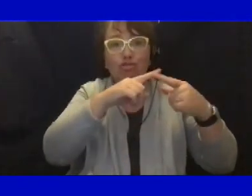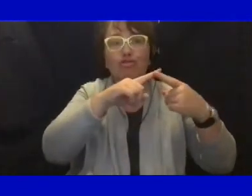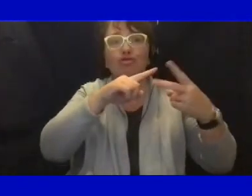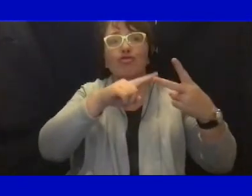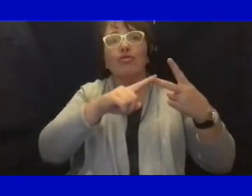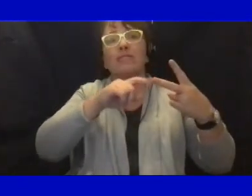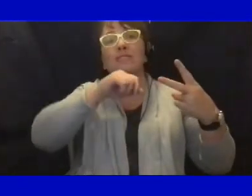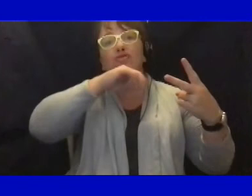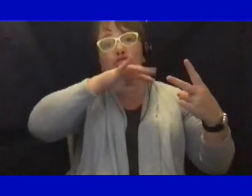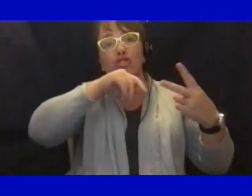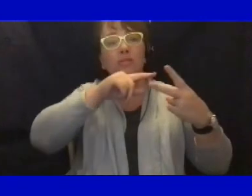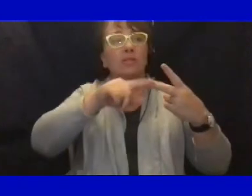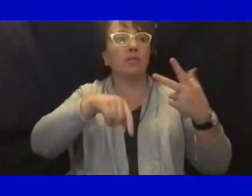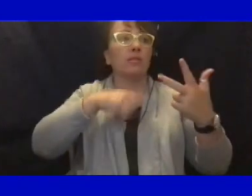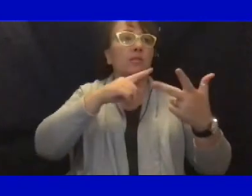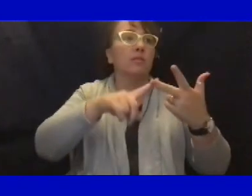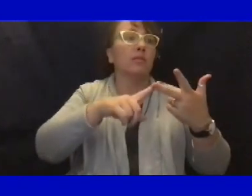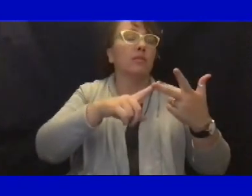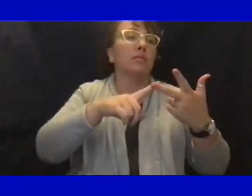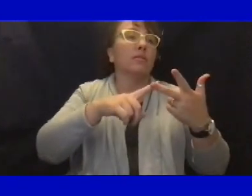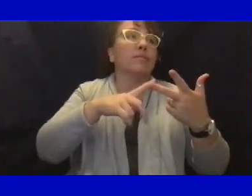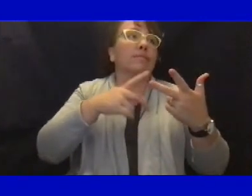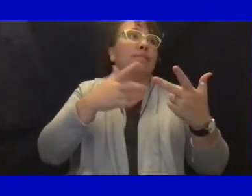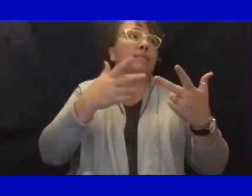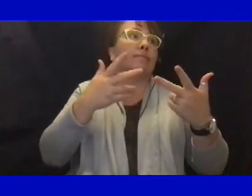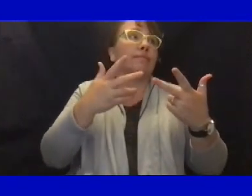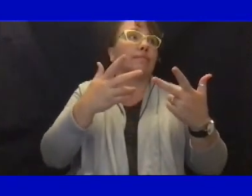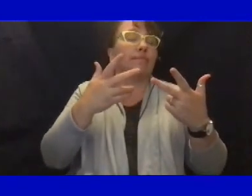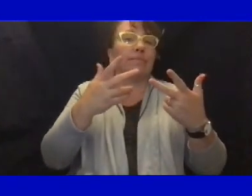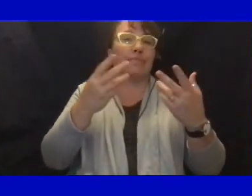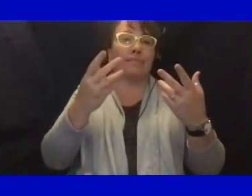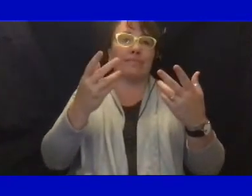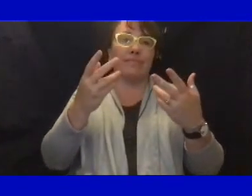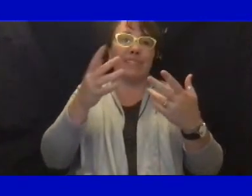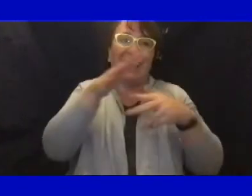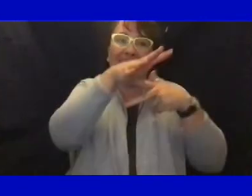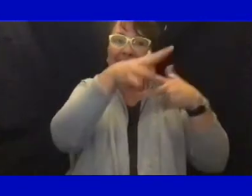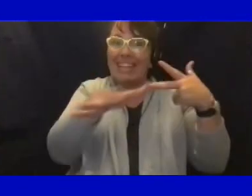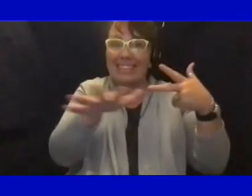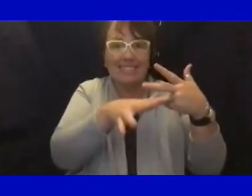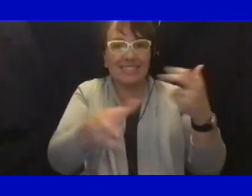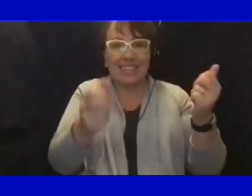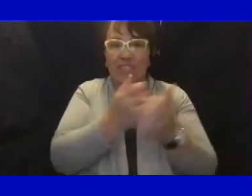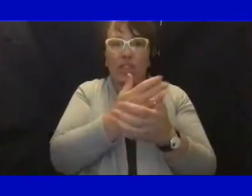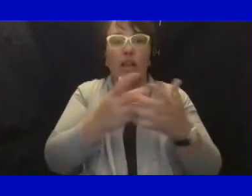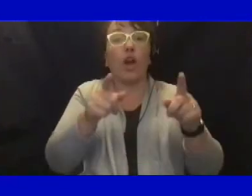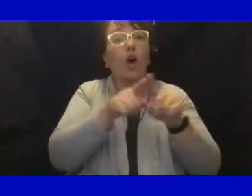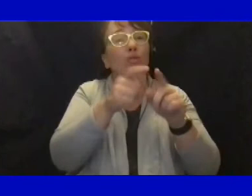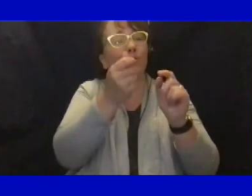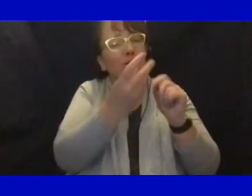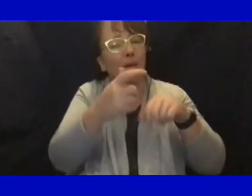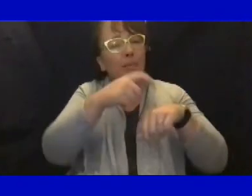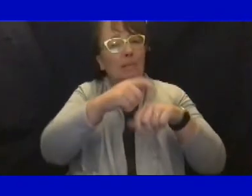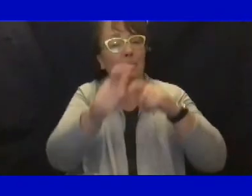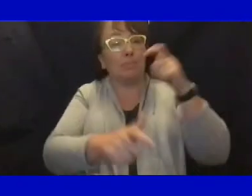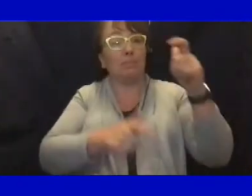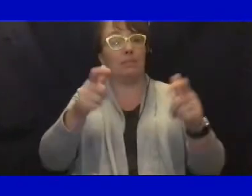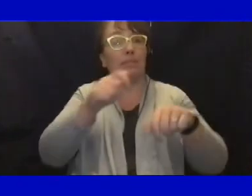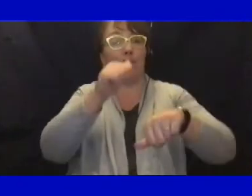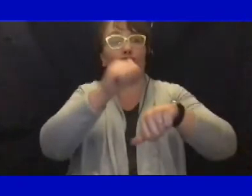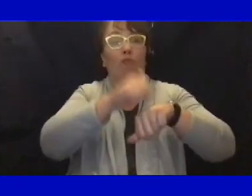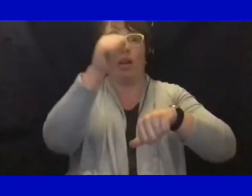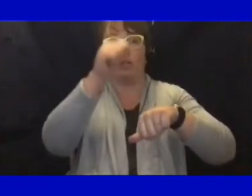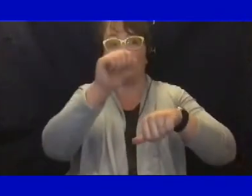the bottom of the canyons. And in the steeper parts of the canyons, it'll even be bringing down big rock. And so all of this can be coming out of